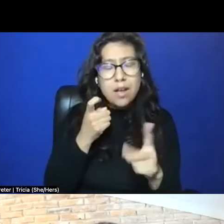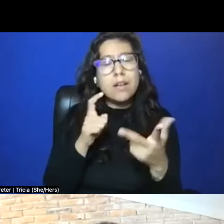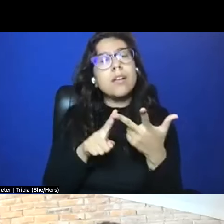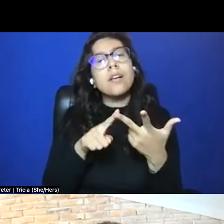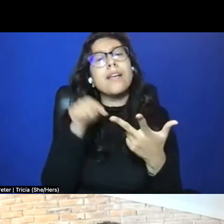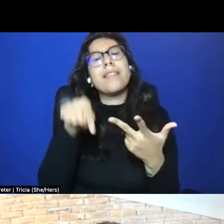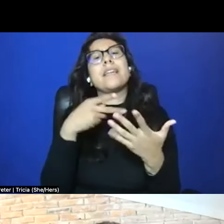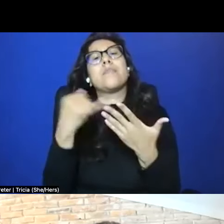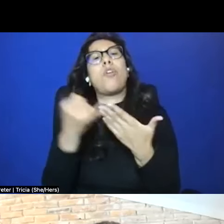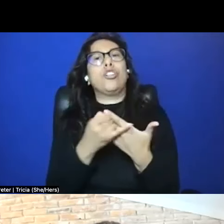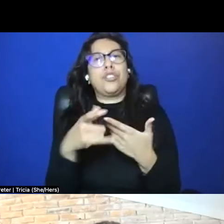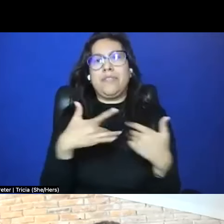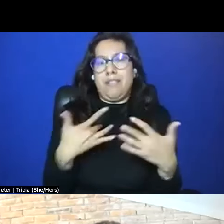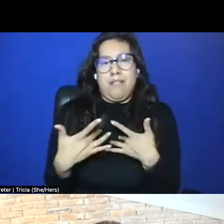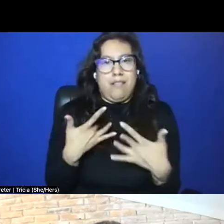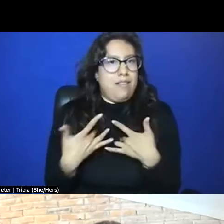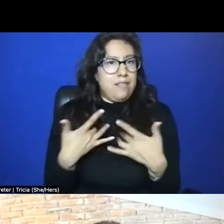this project excites you?